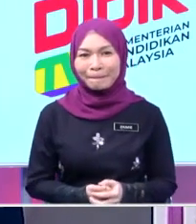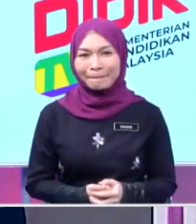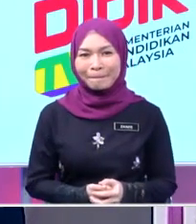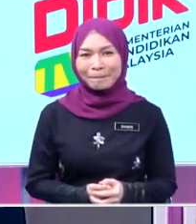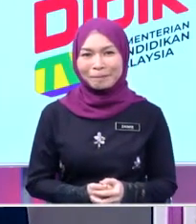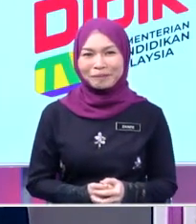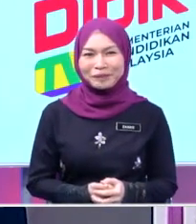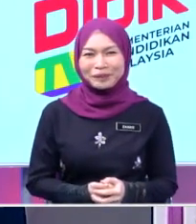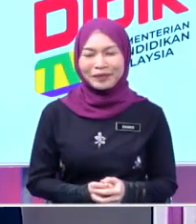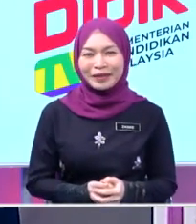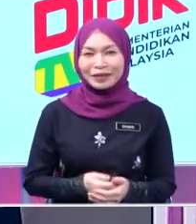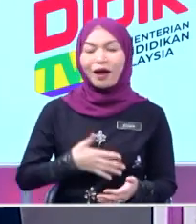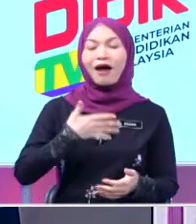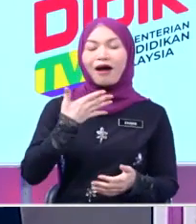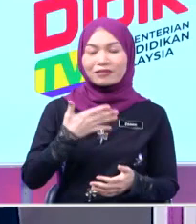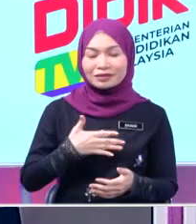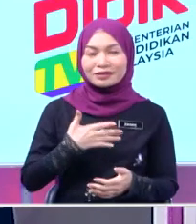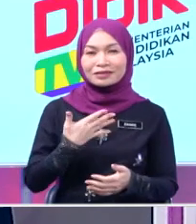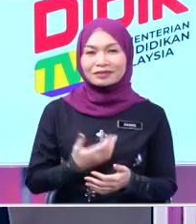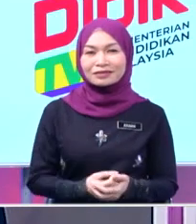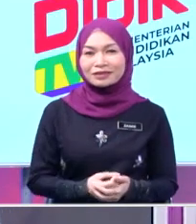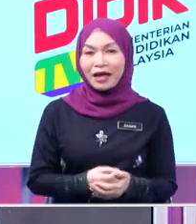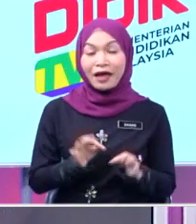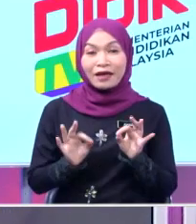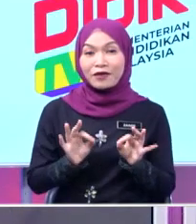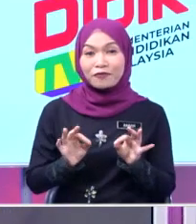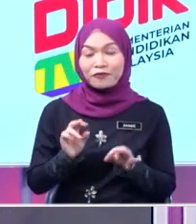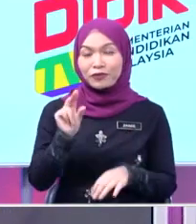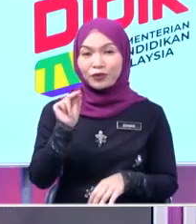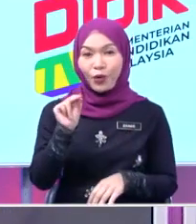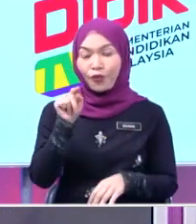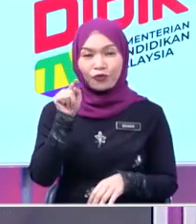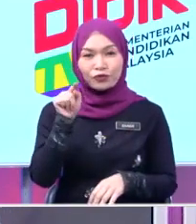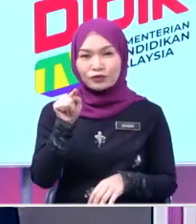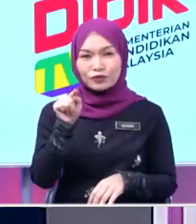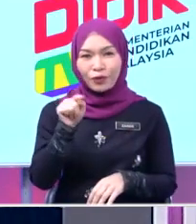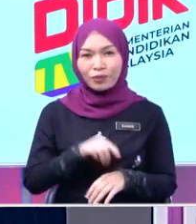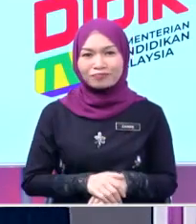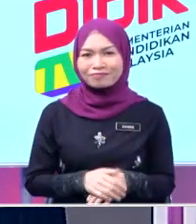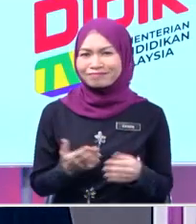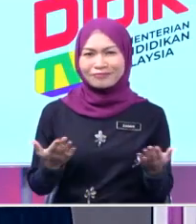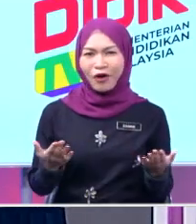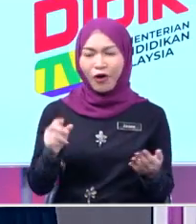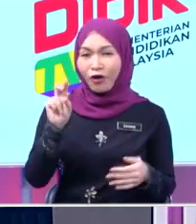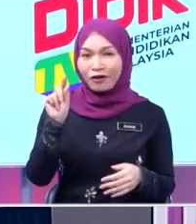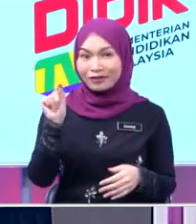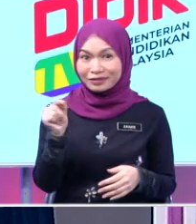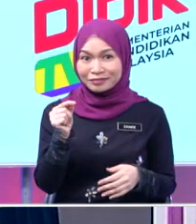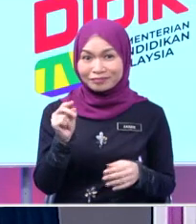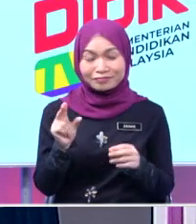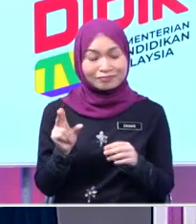of breath halfway through because there's no full stop, there's nothing. Right. All right, correct? Okay. Well done, guys. So let's